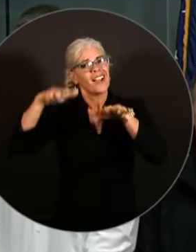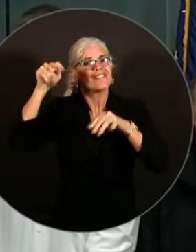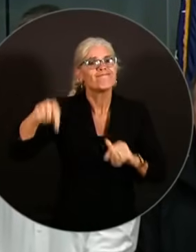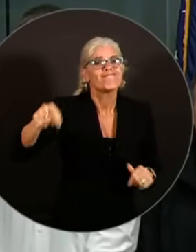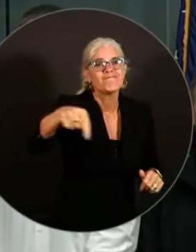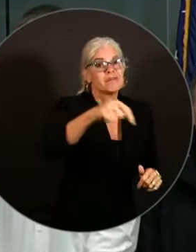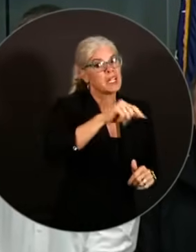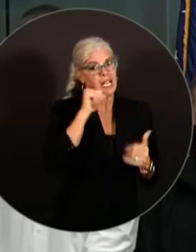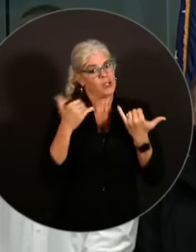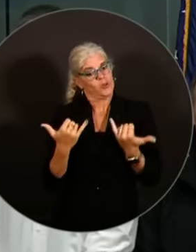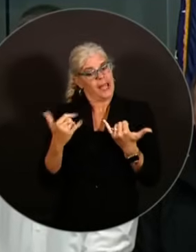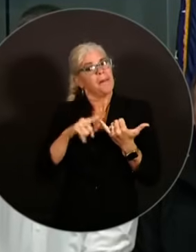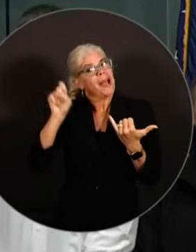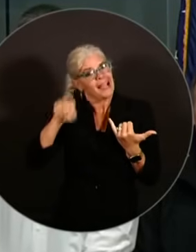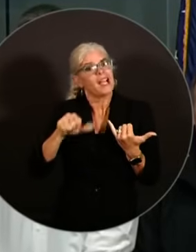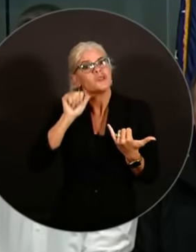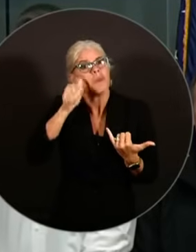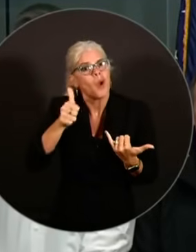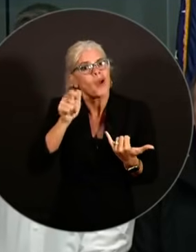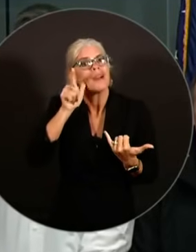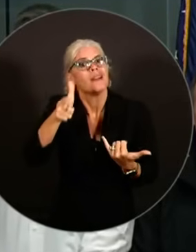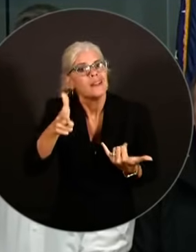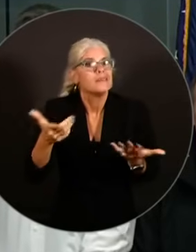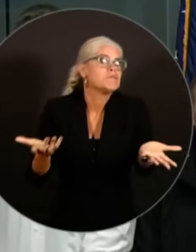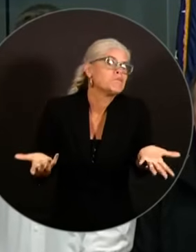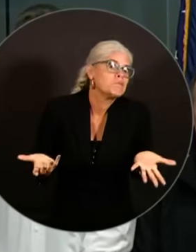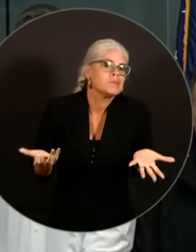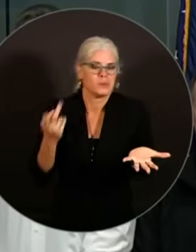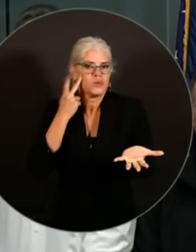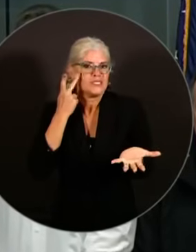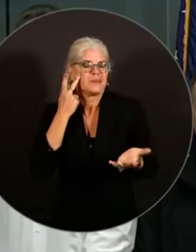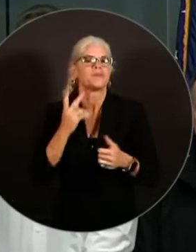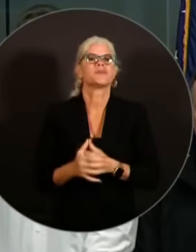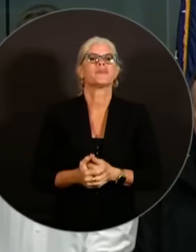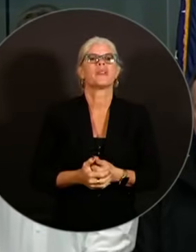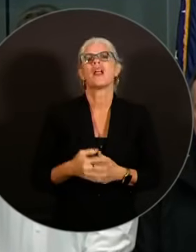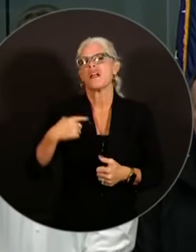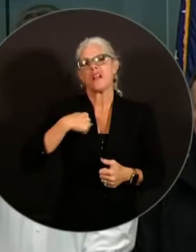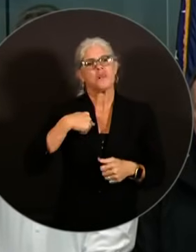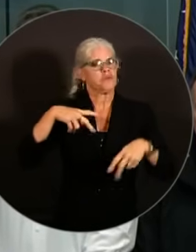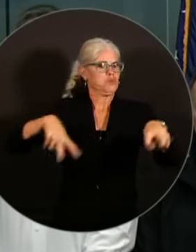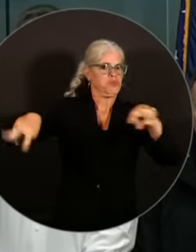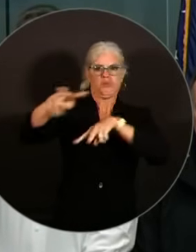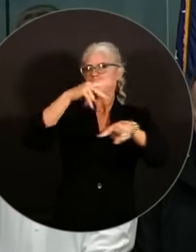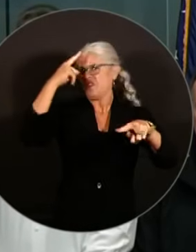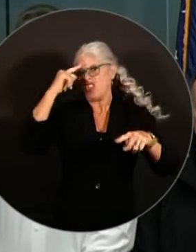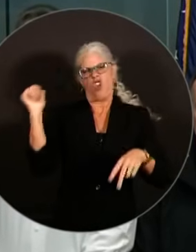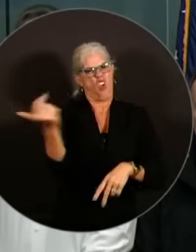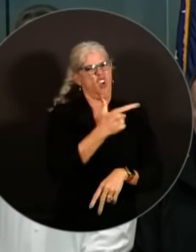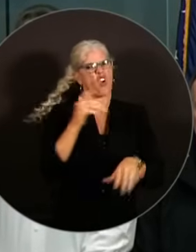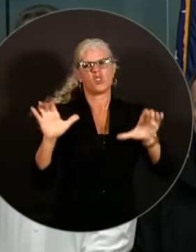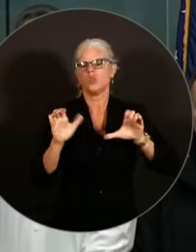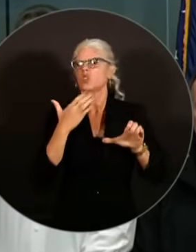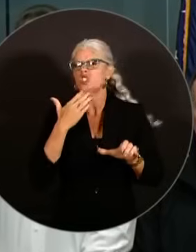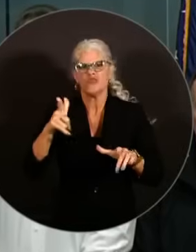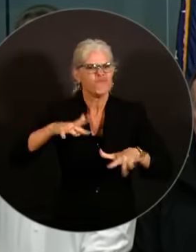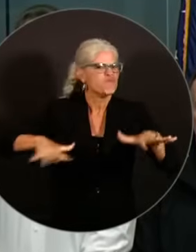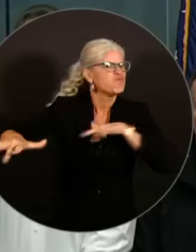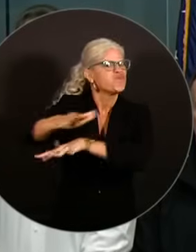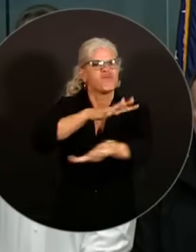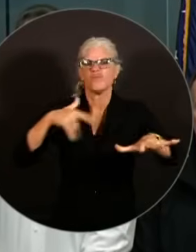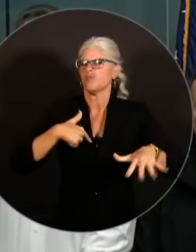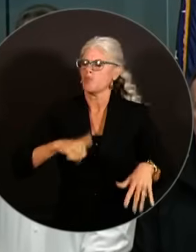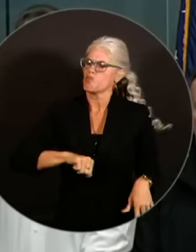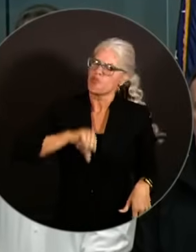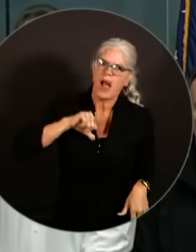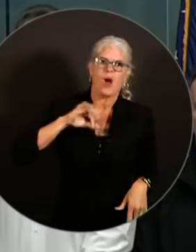now, but in the subsequent days. But I think everybody responded very quickly. I'm proud of everybody's hard